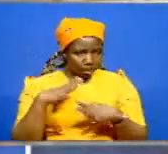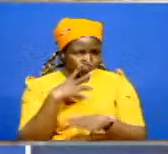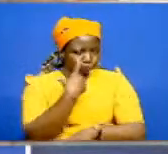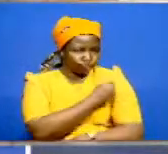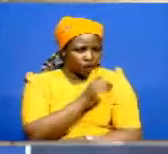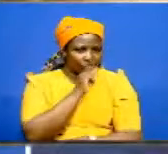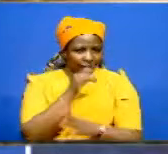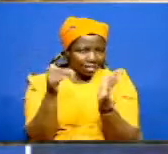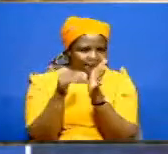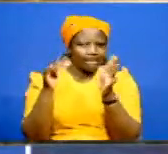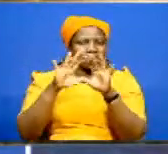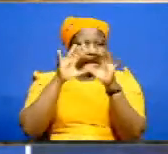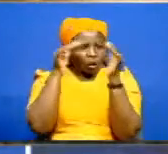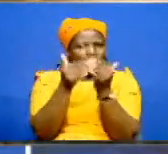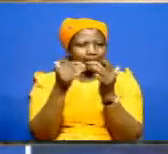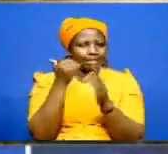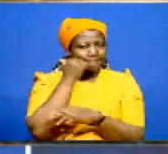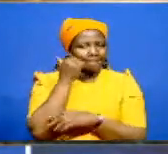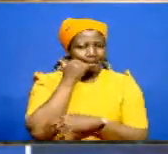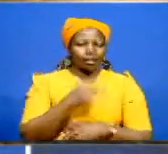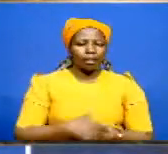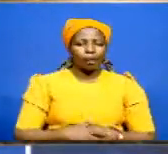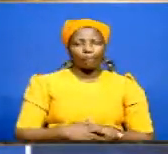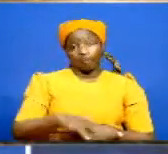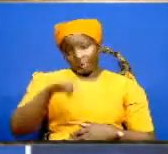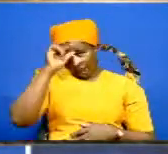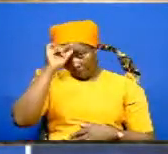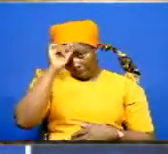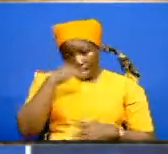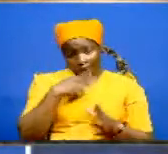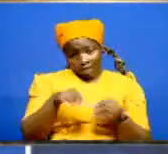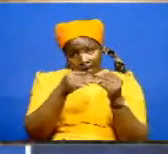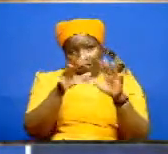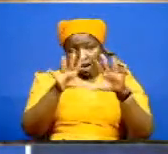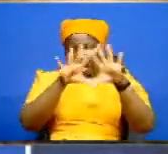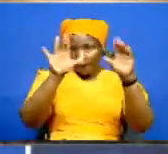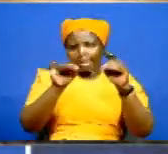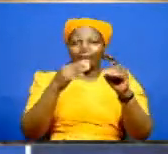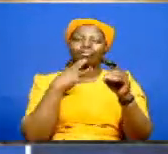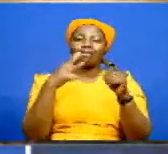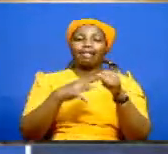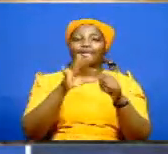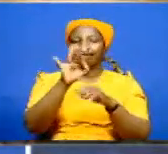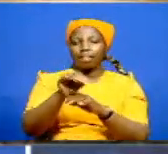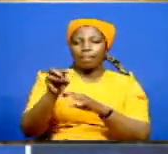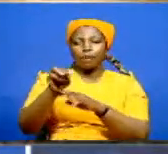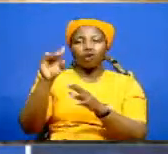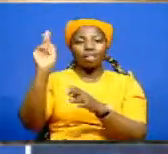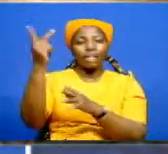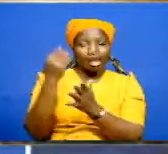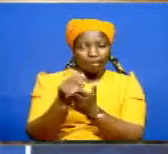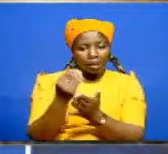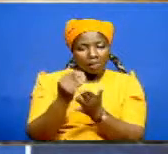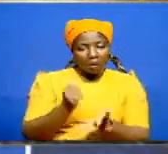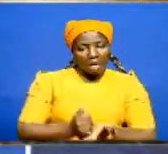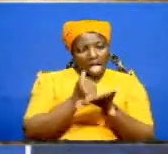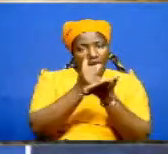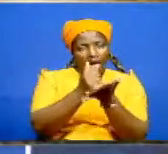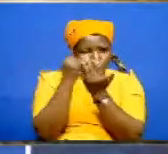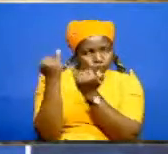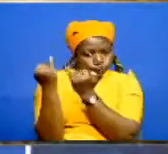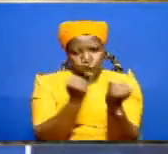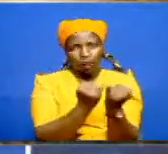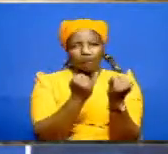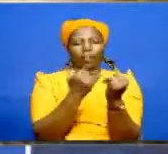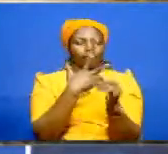global pandemic. The government has already made available a budget of 930 million Kenya shillings to facilitate the introduction